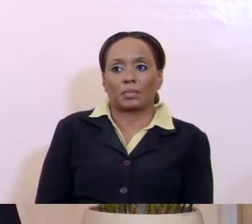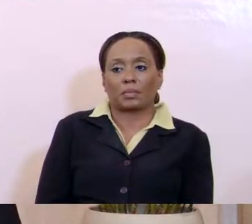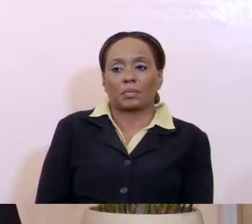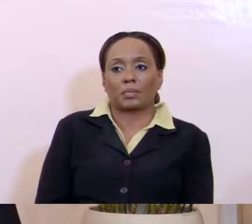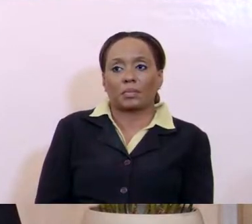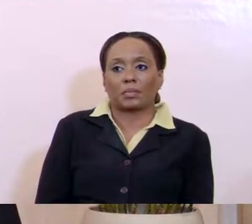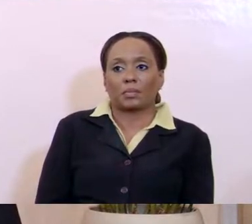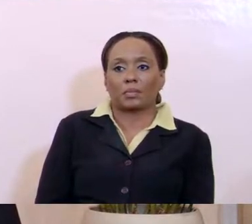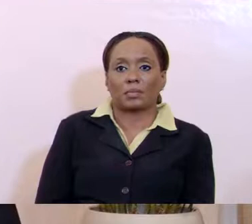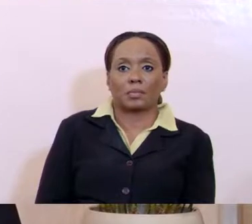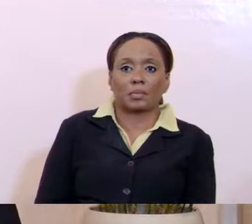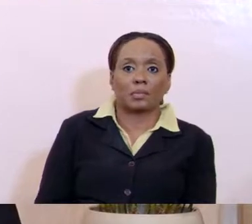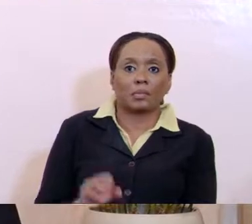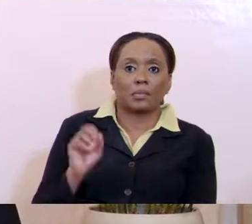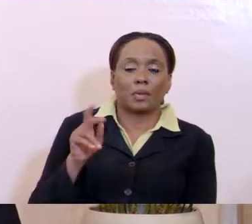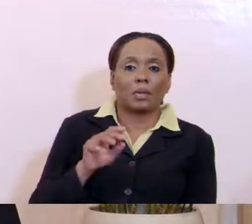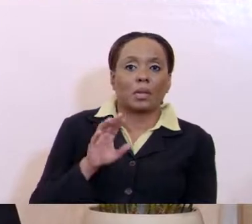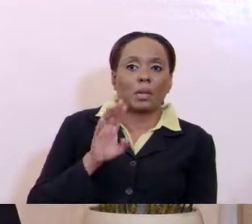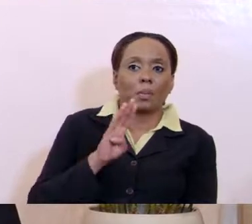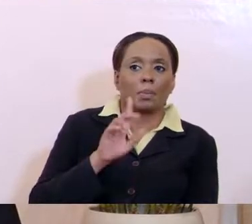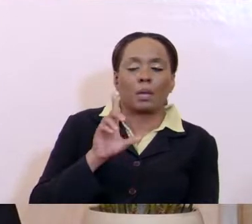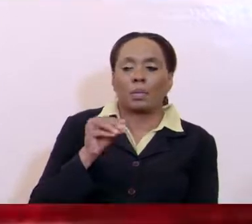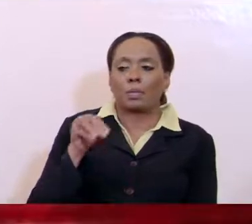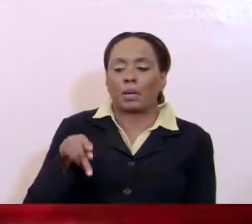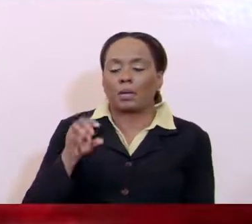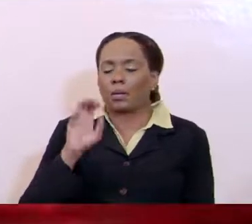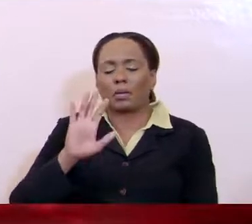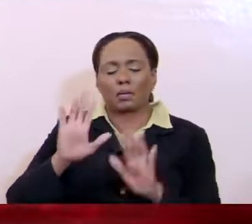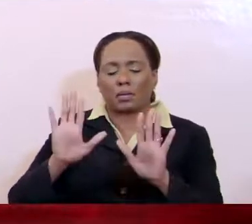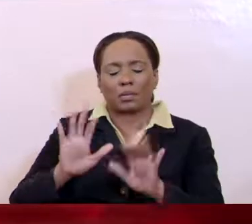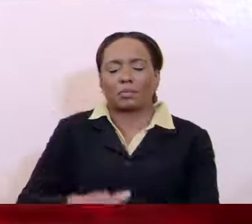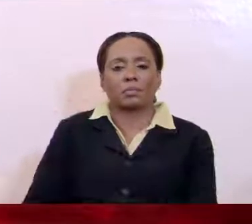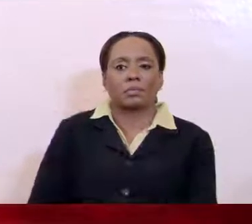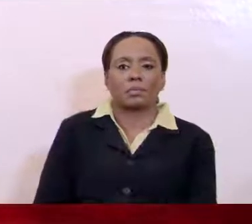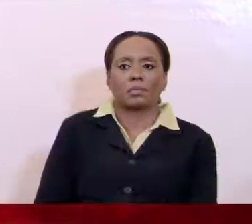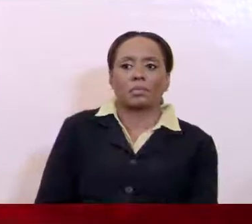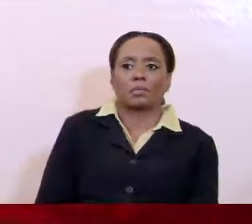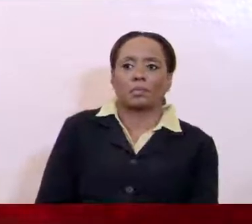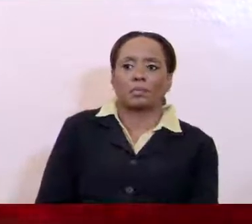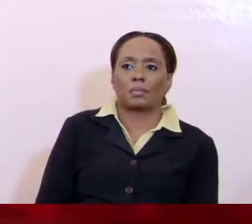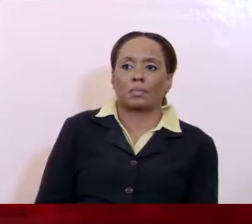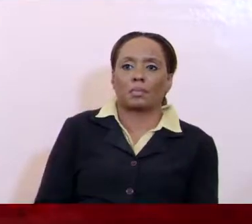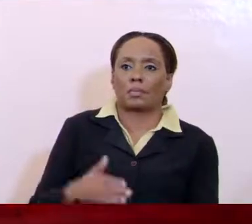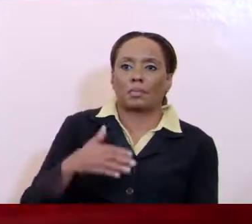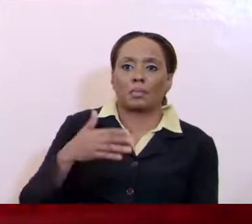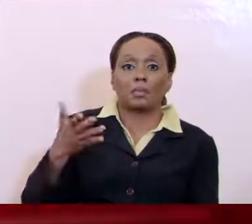And Thing did, but yeah. Go ahead, Cole. Sorry, you want to finish up, Ian? You can go ahead.